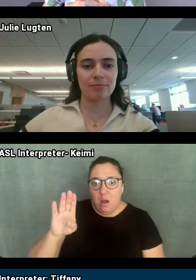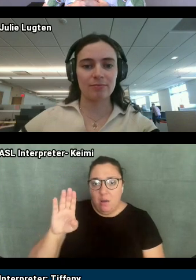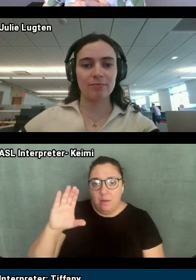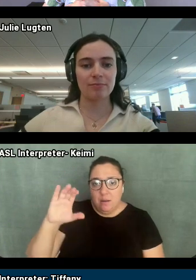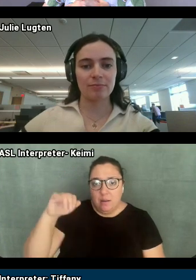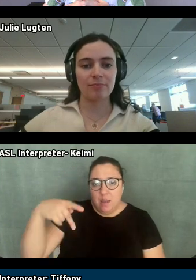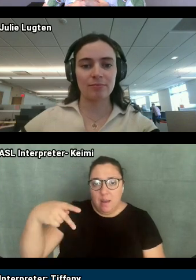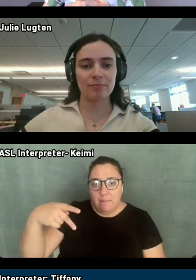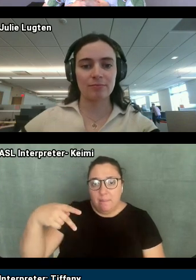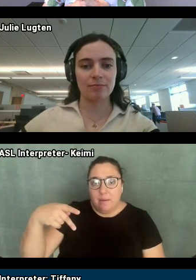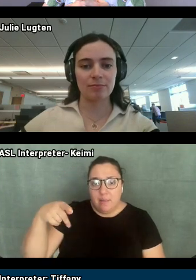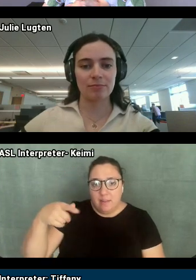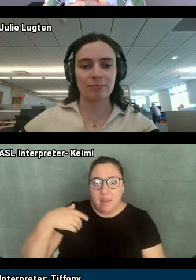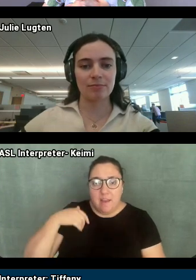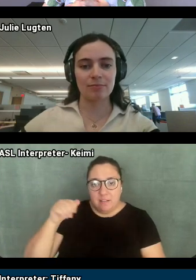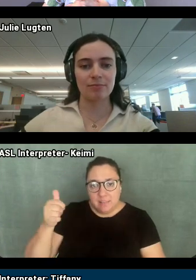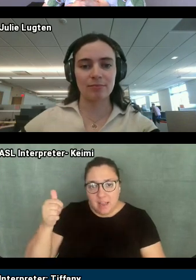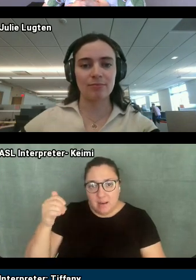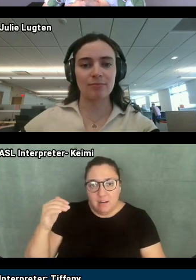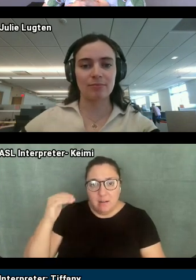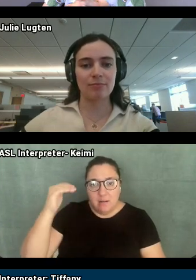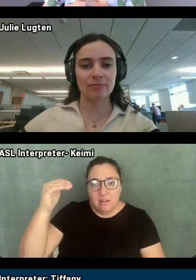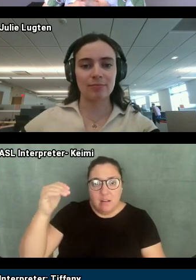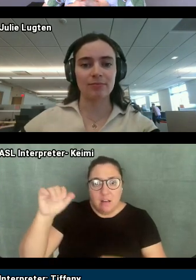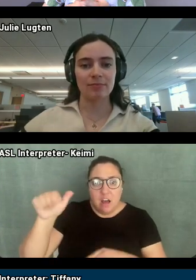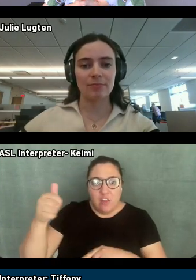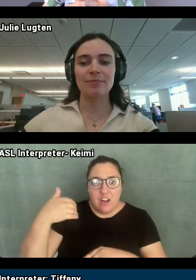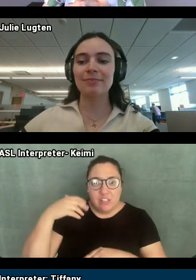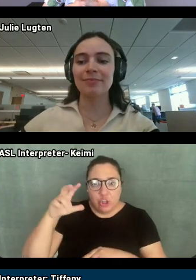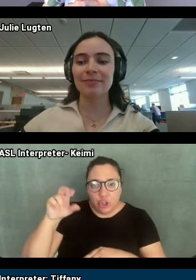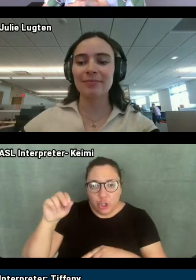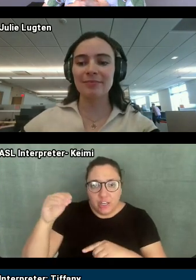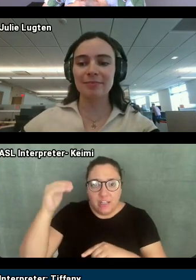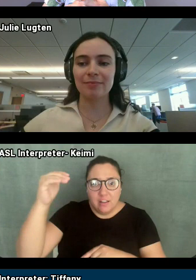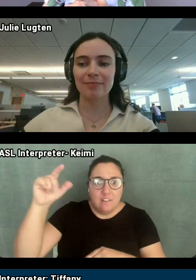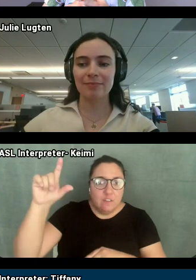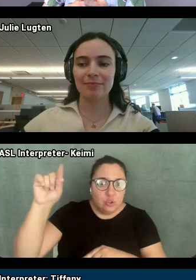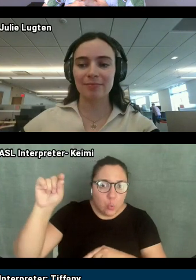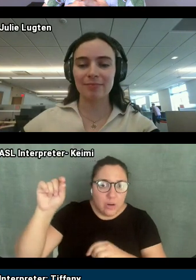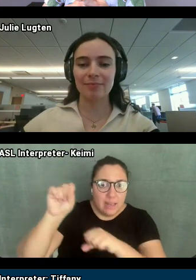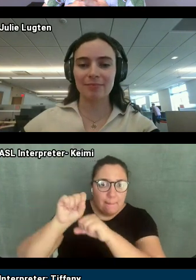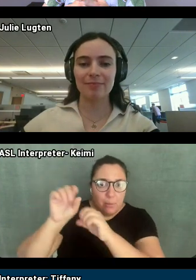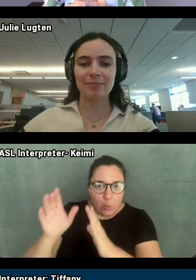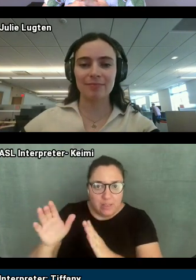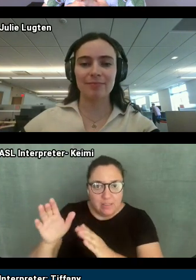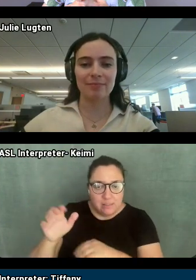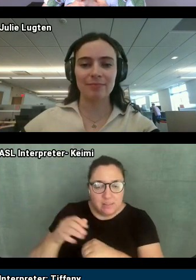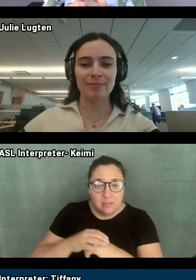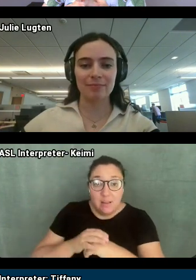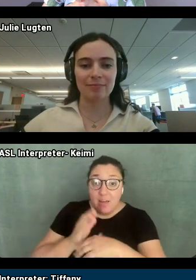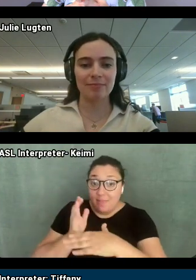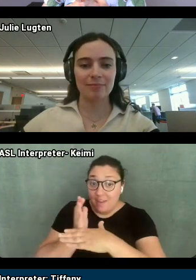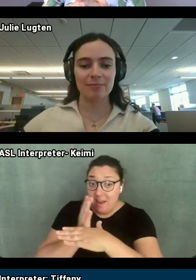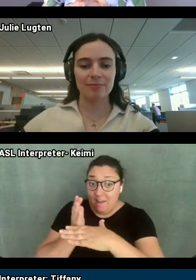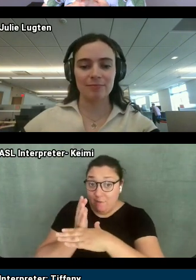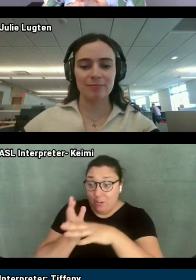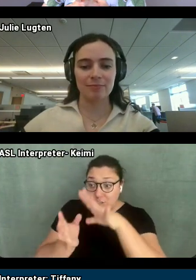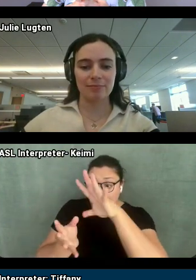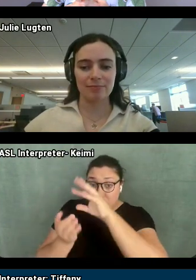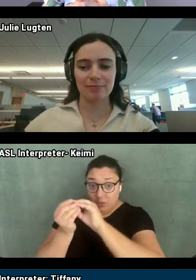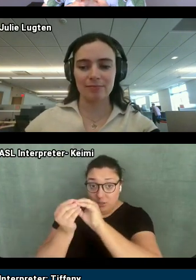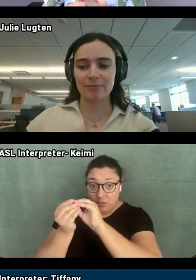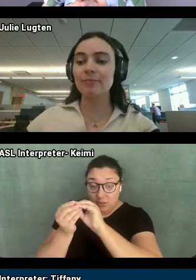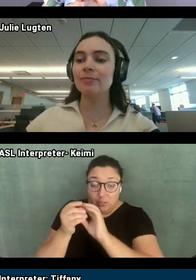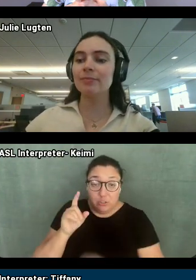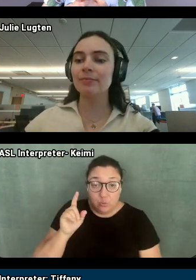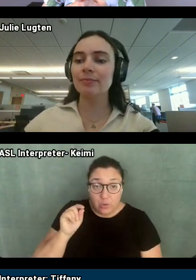employees, partner company has 30, prospect company has 20. The average of that is